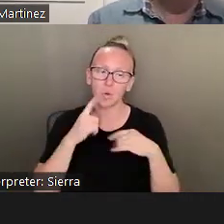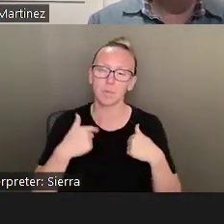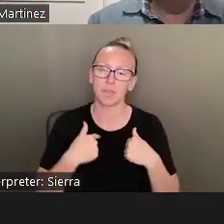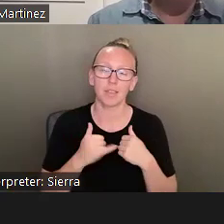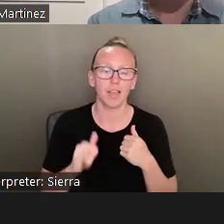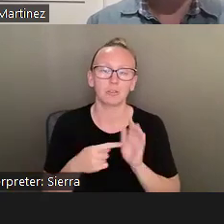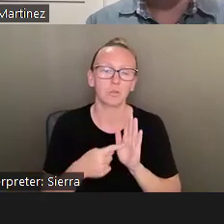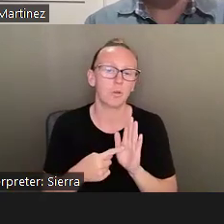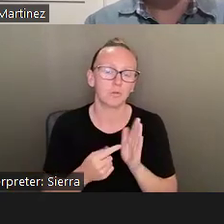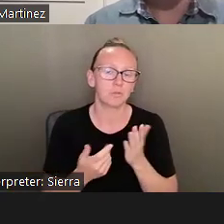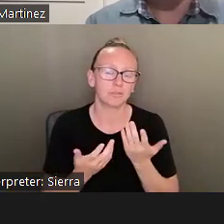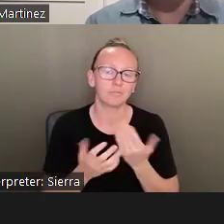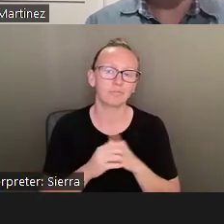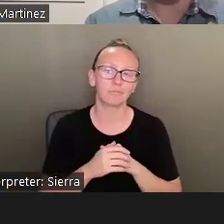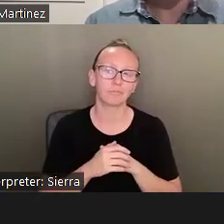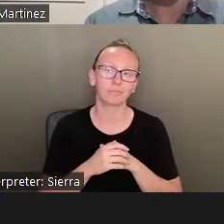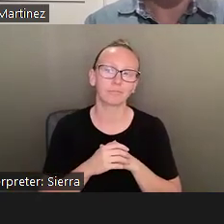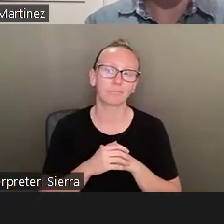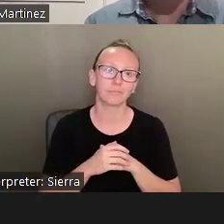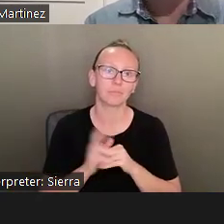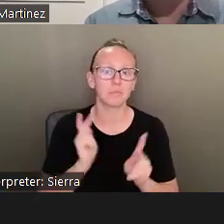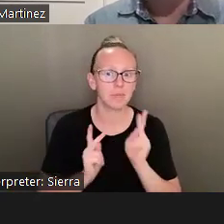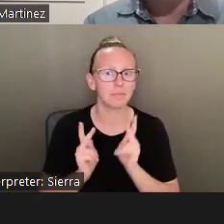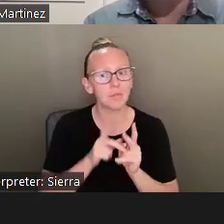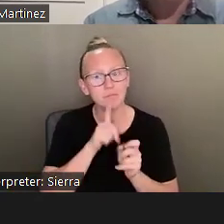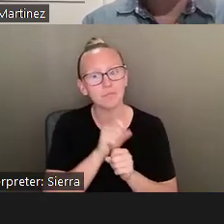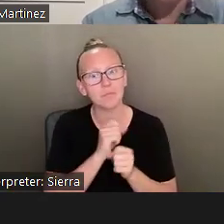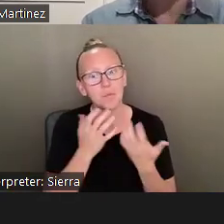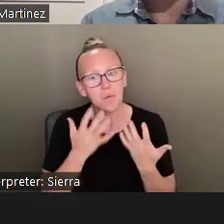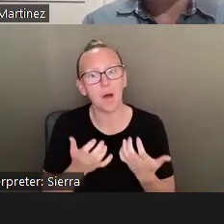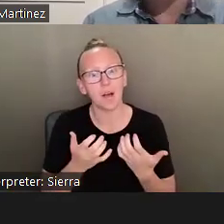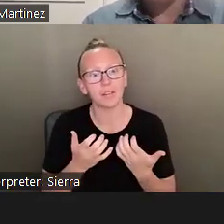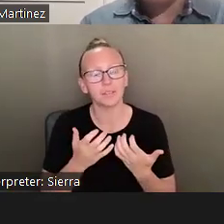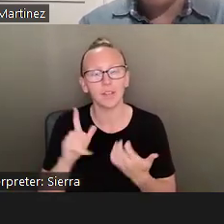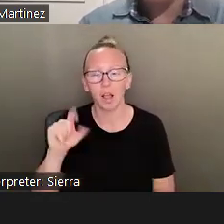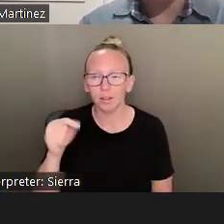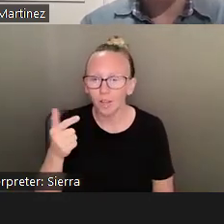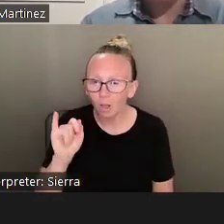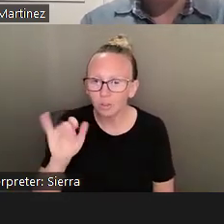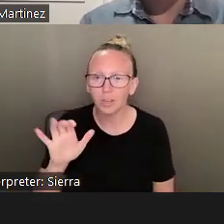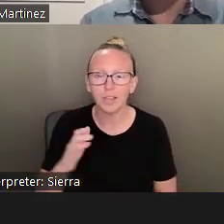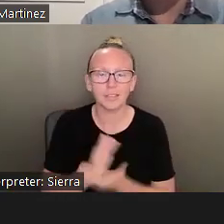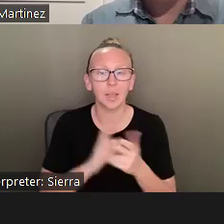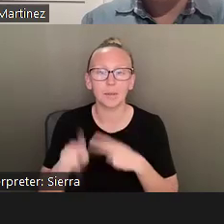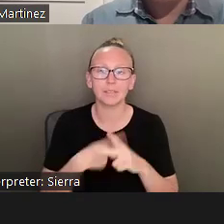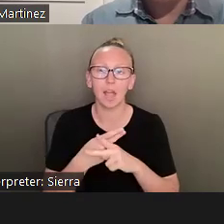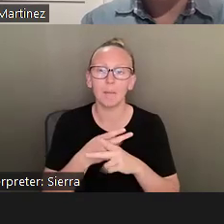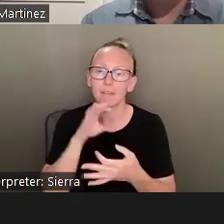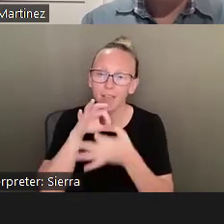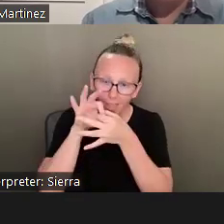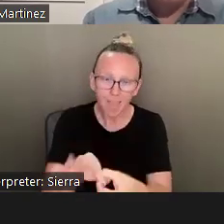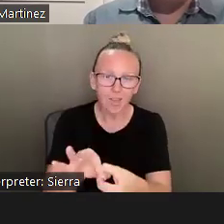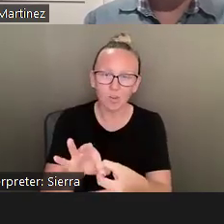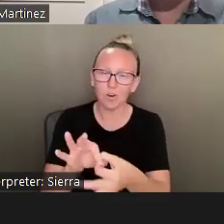to, people wanting some sort of logic, some sort of anchor in the